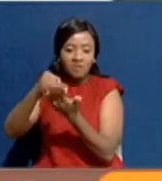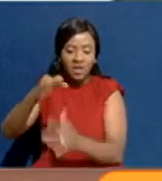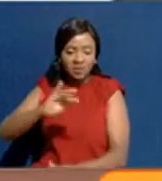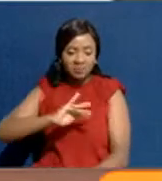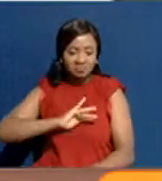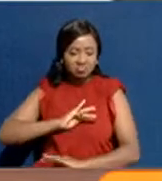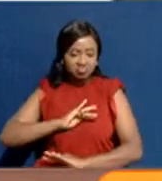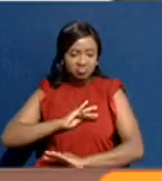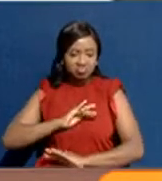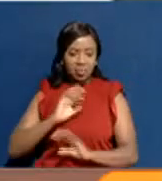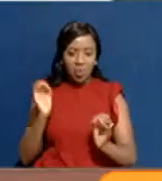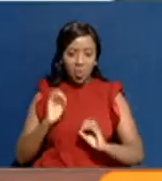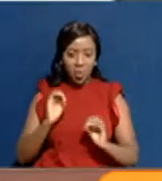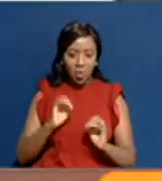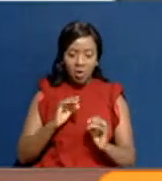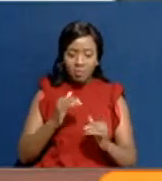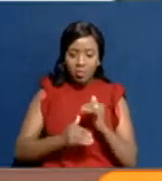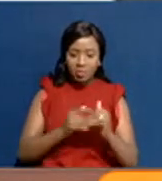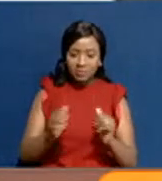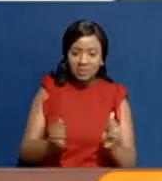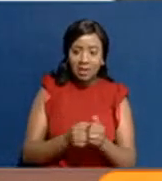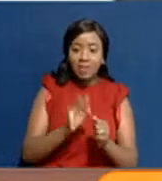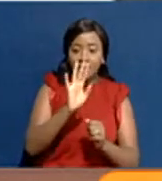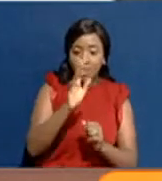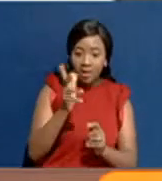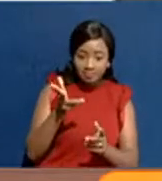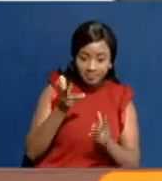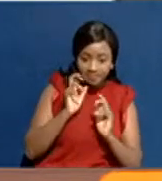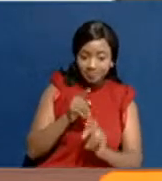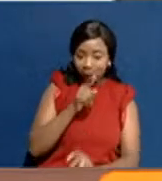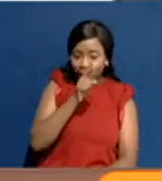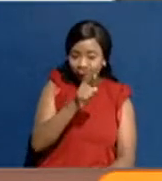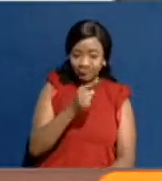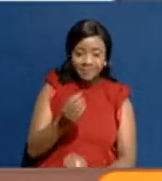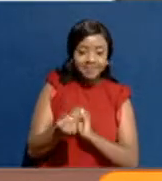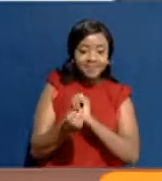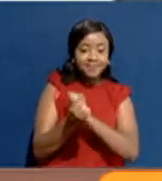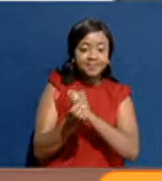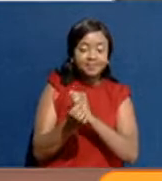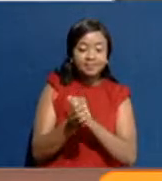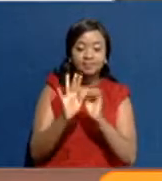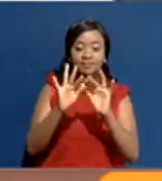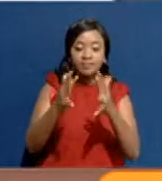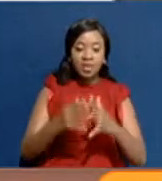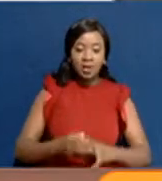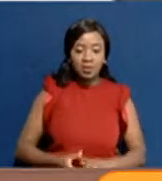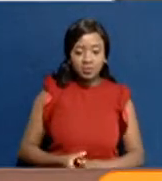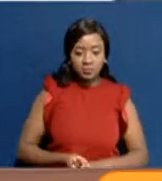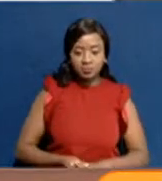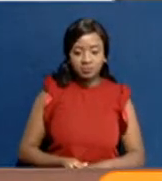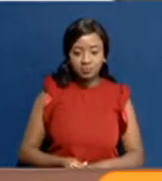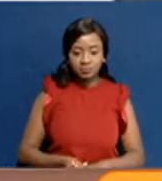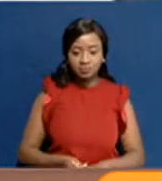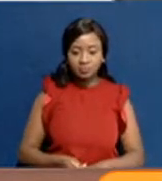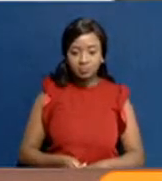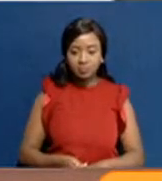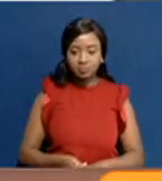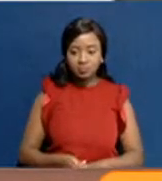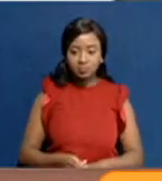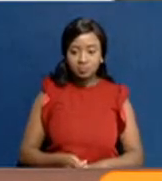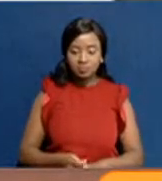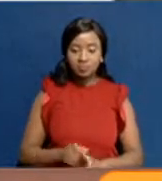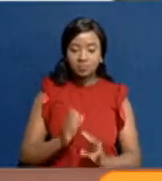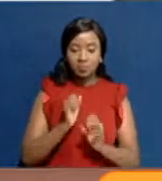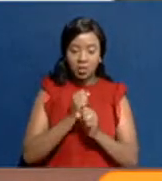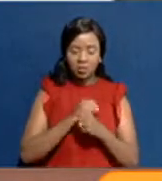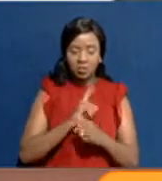happening. And I think it's good to listen to her so that we see how she was putting into context, and especially ensuring